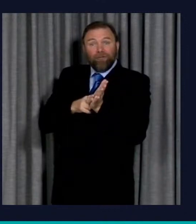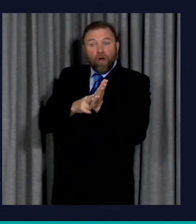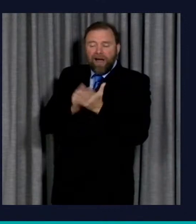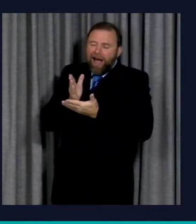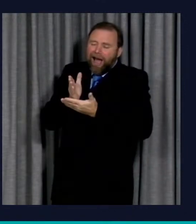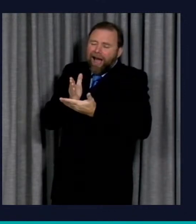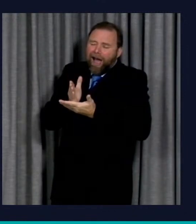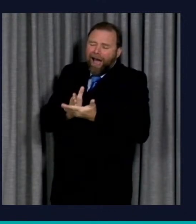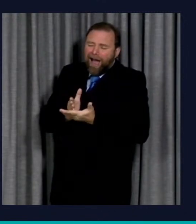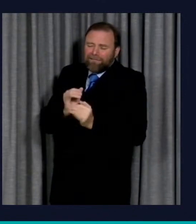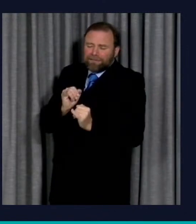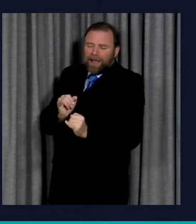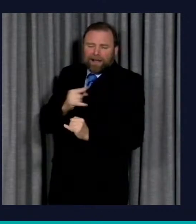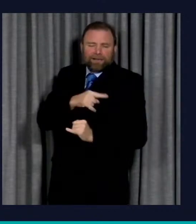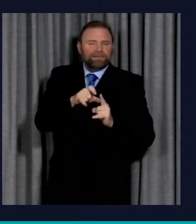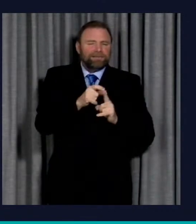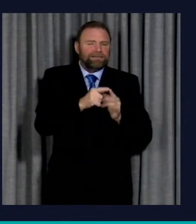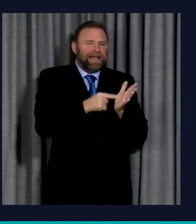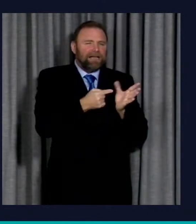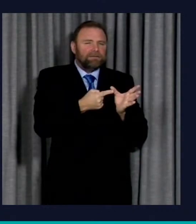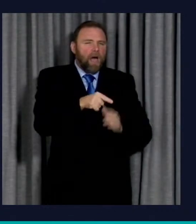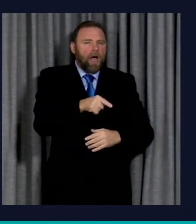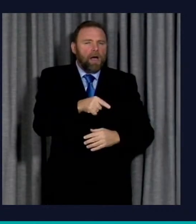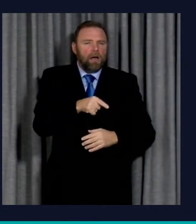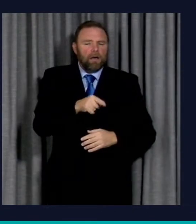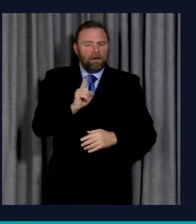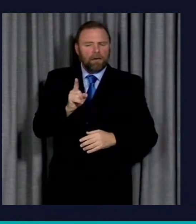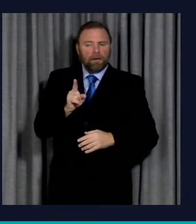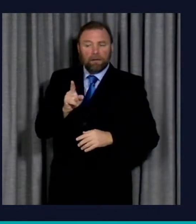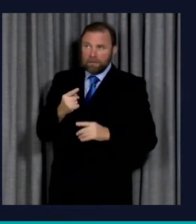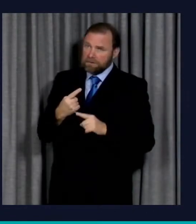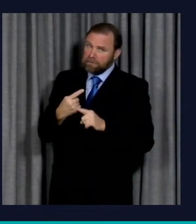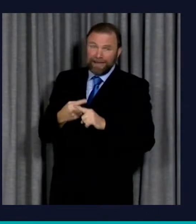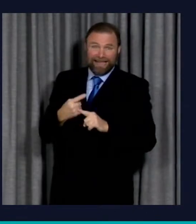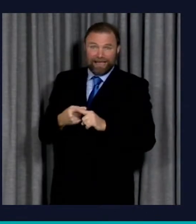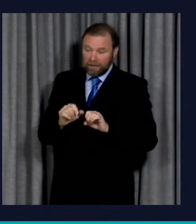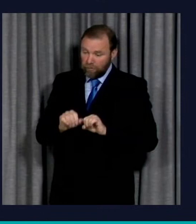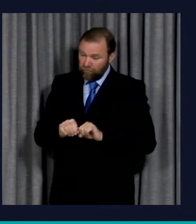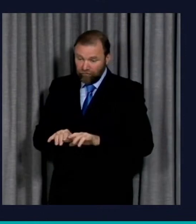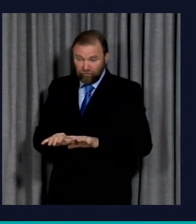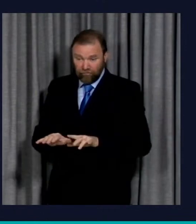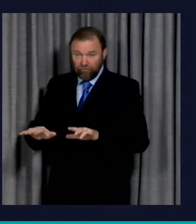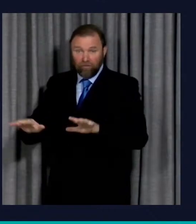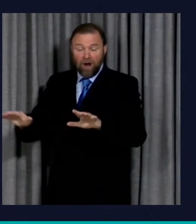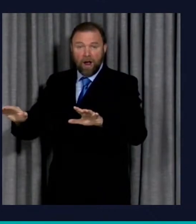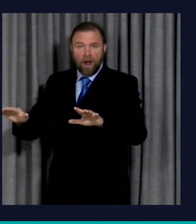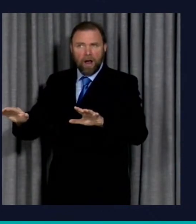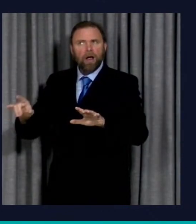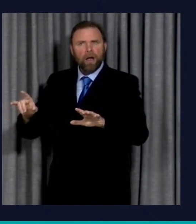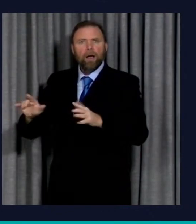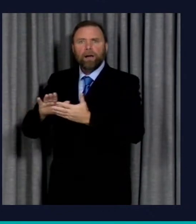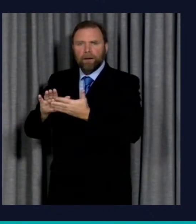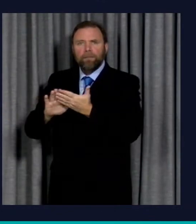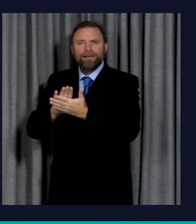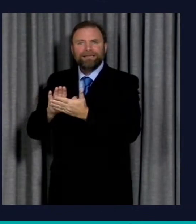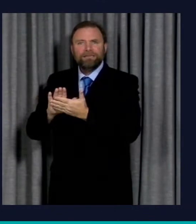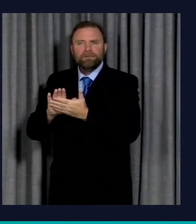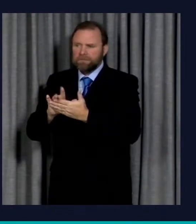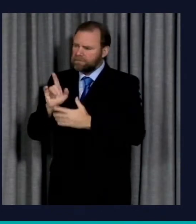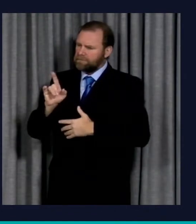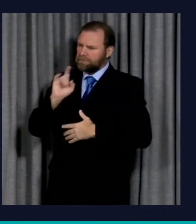severe as Delta, because of the extra speed at which it is transmitted, that would buy